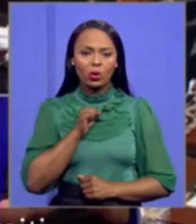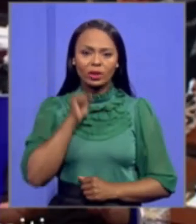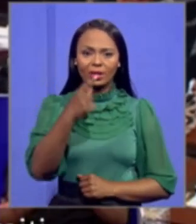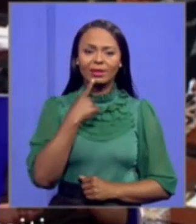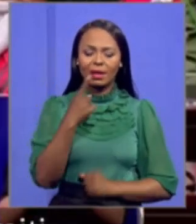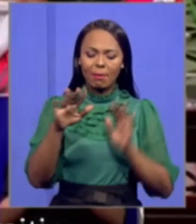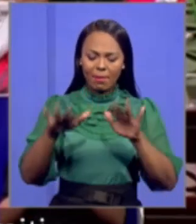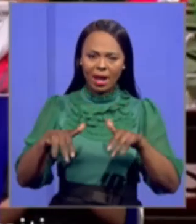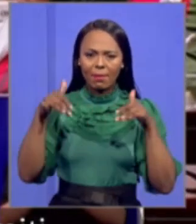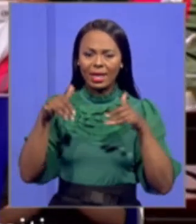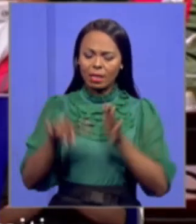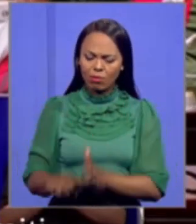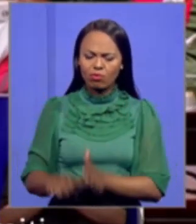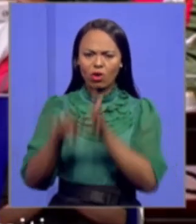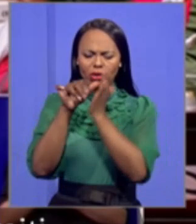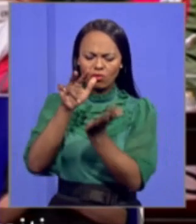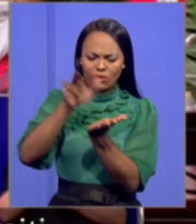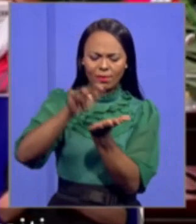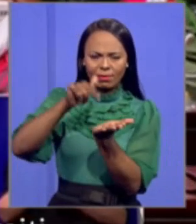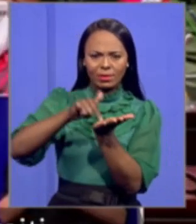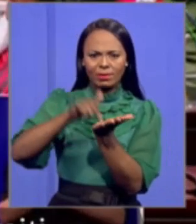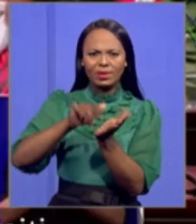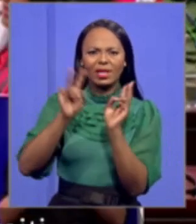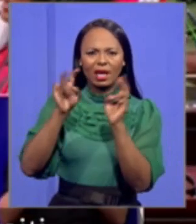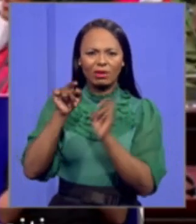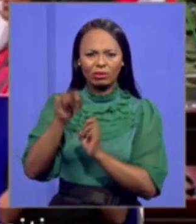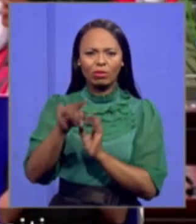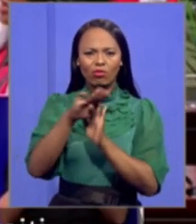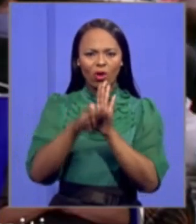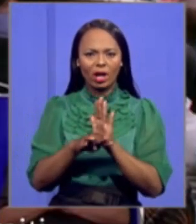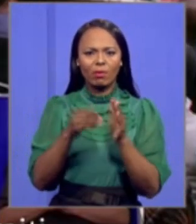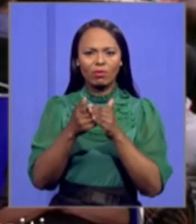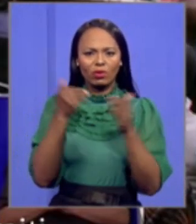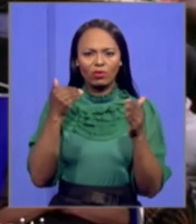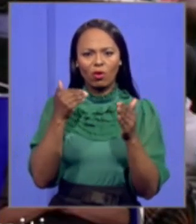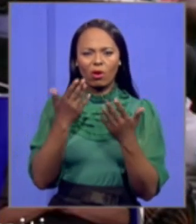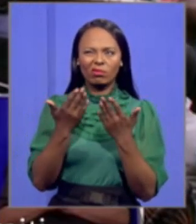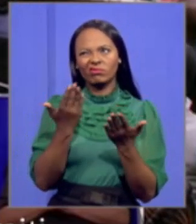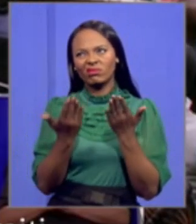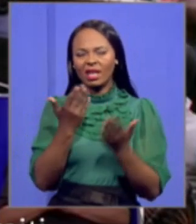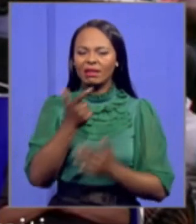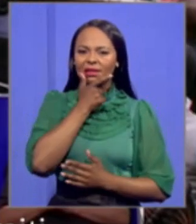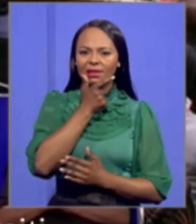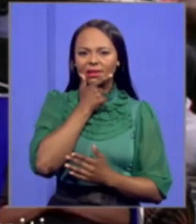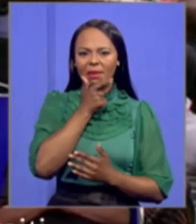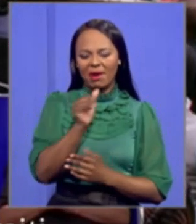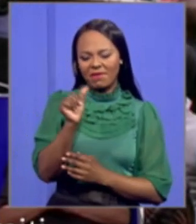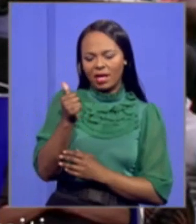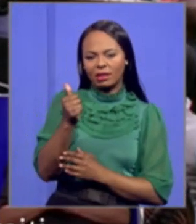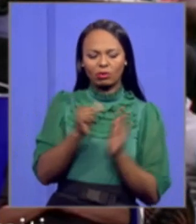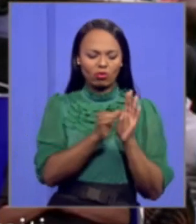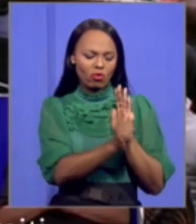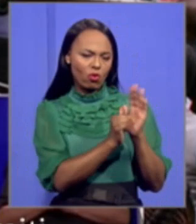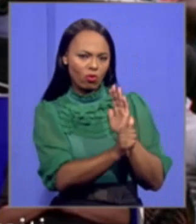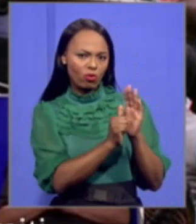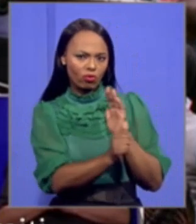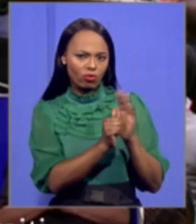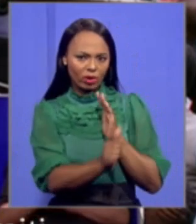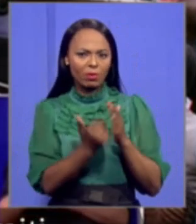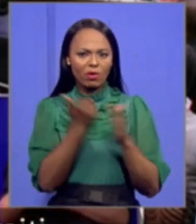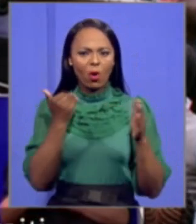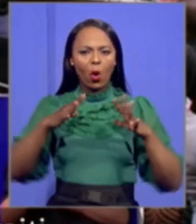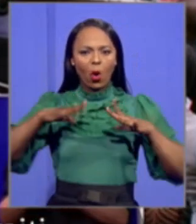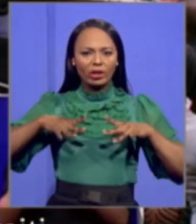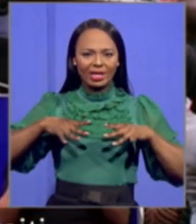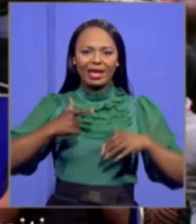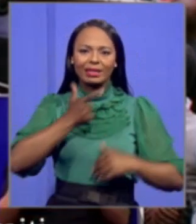monwana molao o sisingwang wa leano le letjha la dipenshene pele ho mahareng a Tshitwe pele ho kgefutso ya yona bakeng sa matsatsi ya phomolo